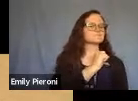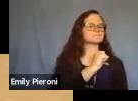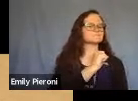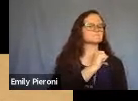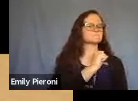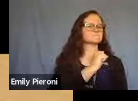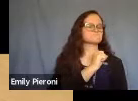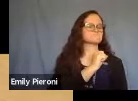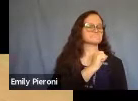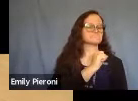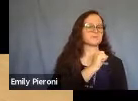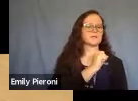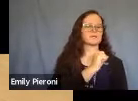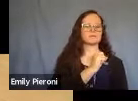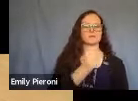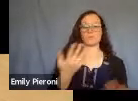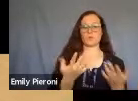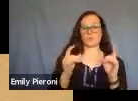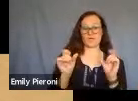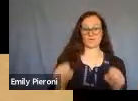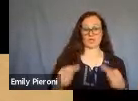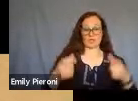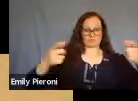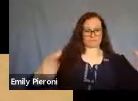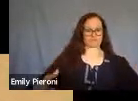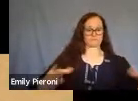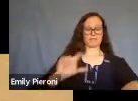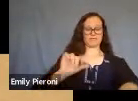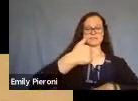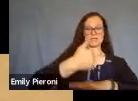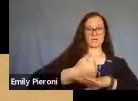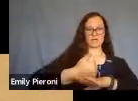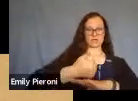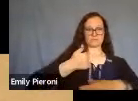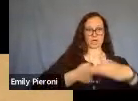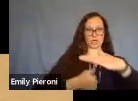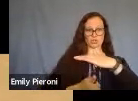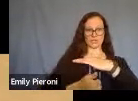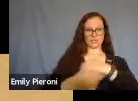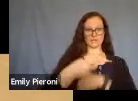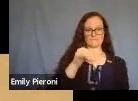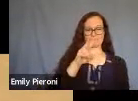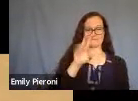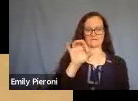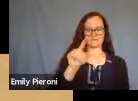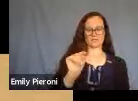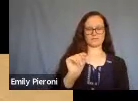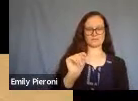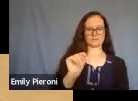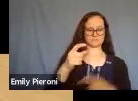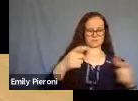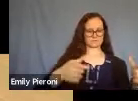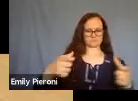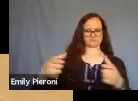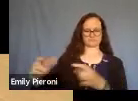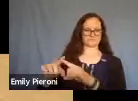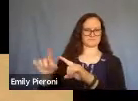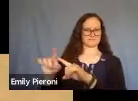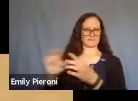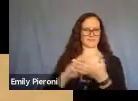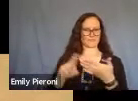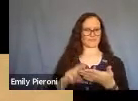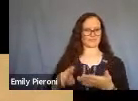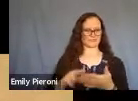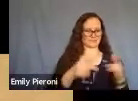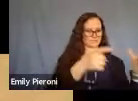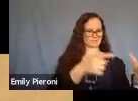what we can pit up under a pivot. We have other types of studies going on on each one of the pivots. So each one's kind of